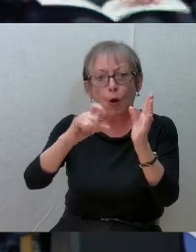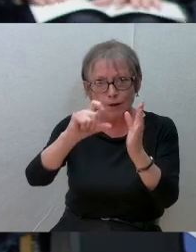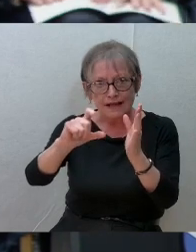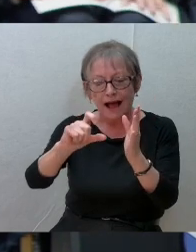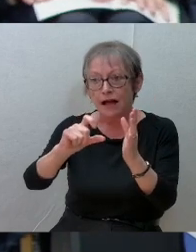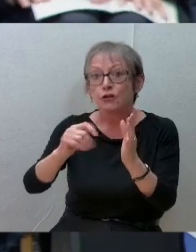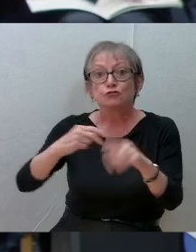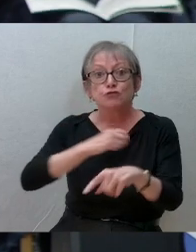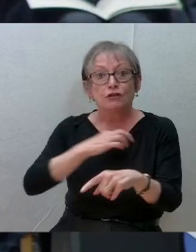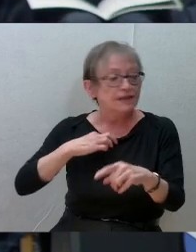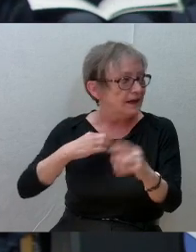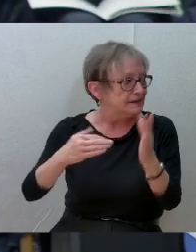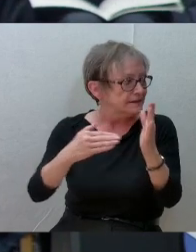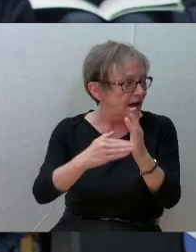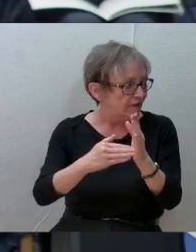Zazai.